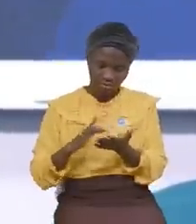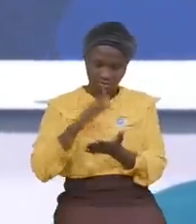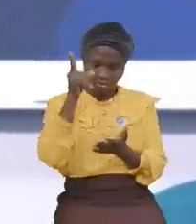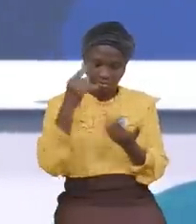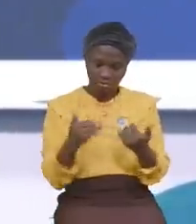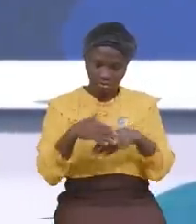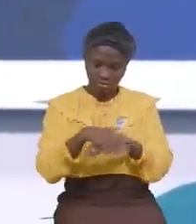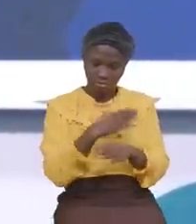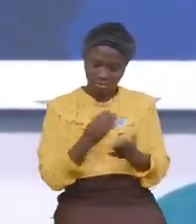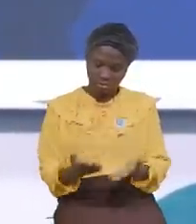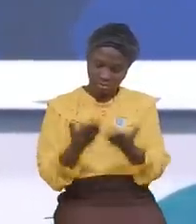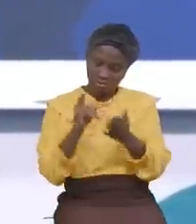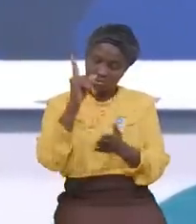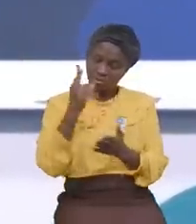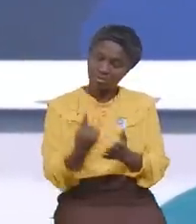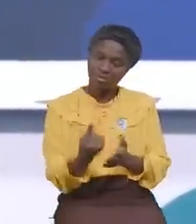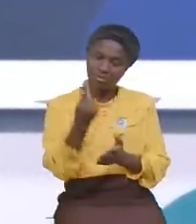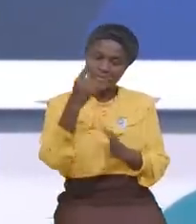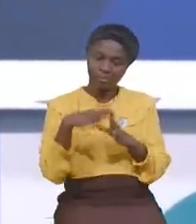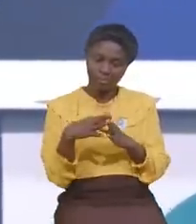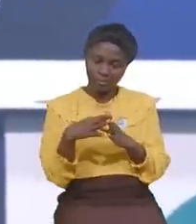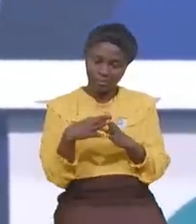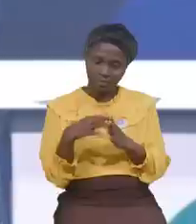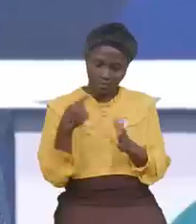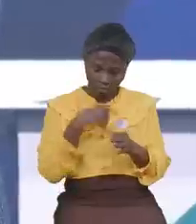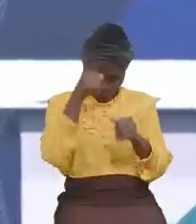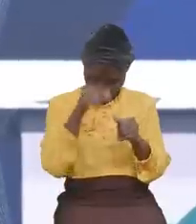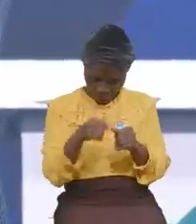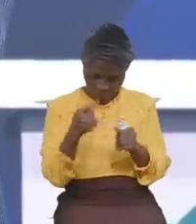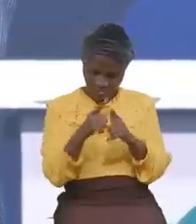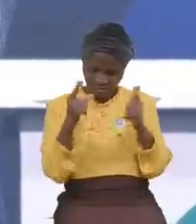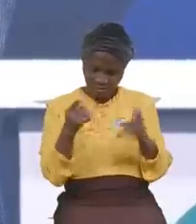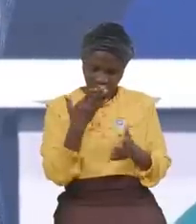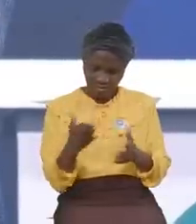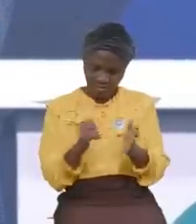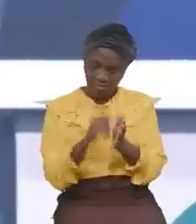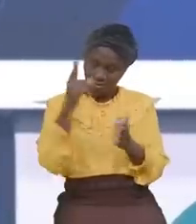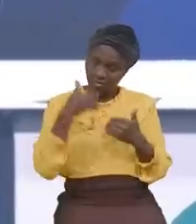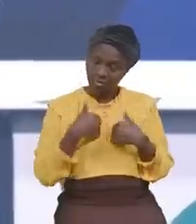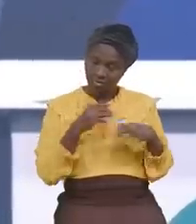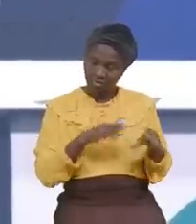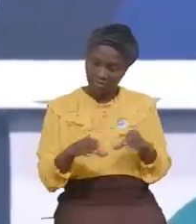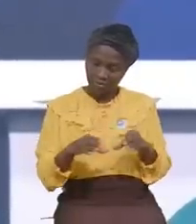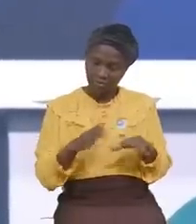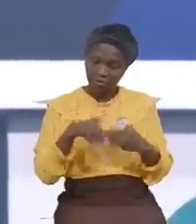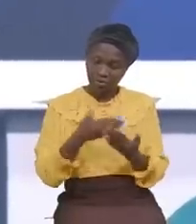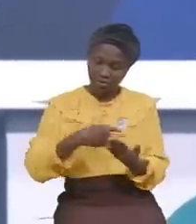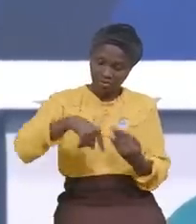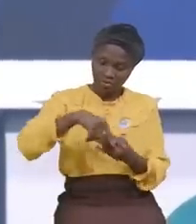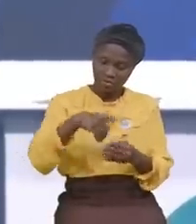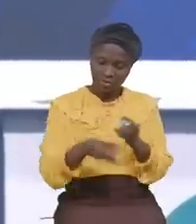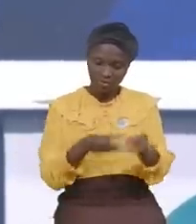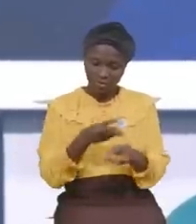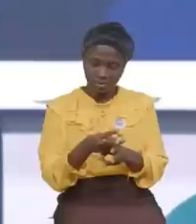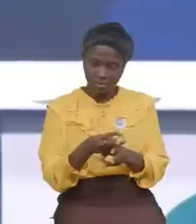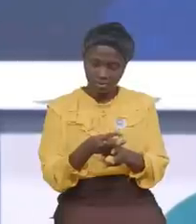you up. We remember the great things you have done all over the world,